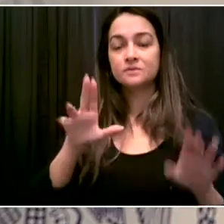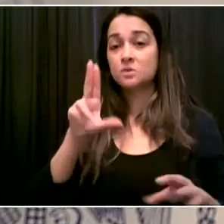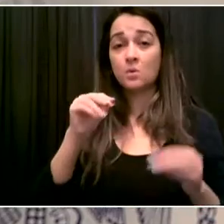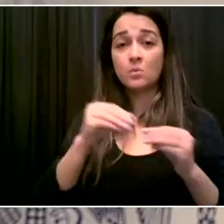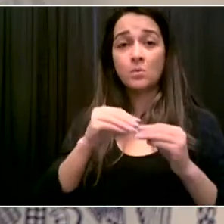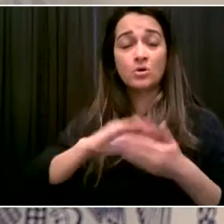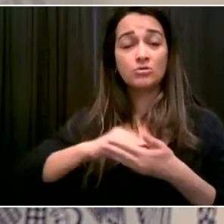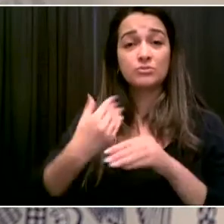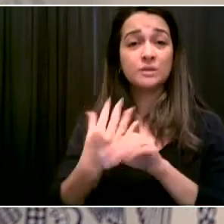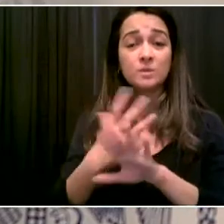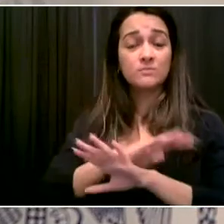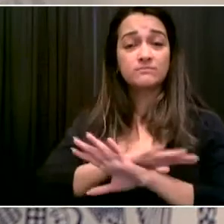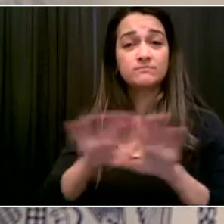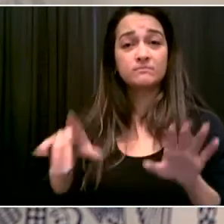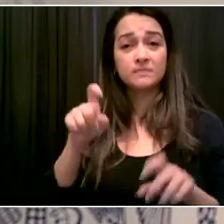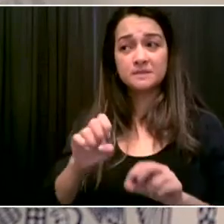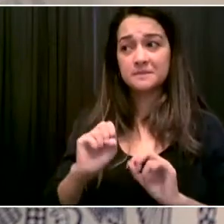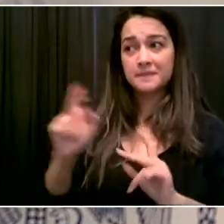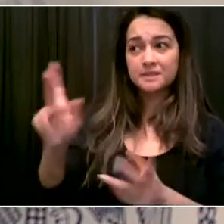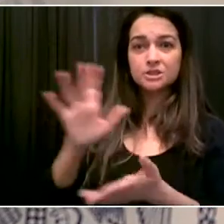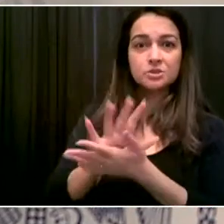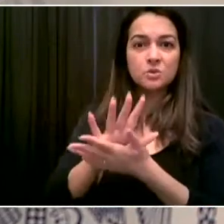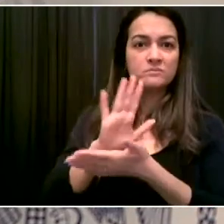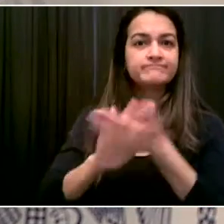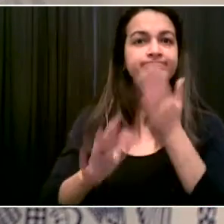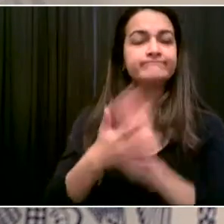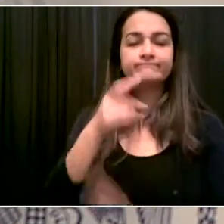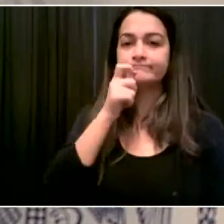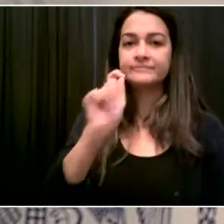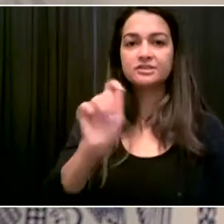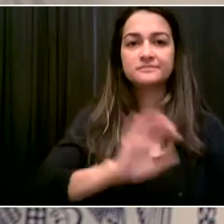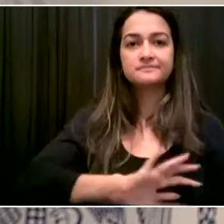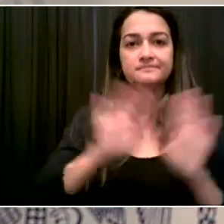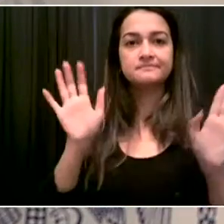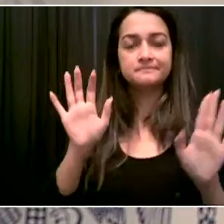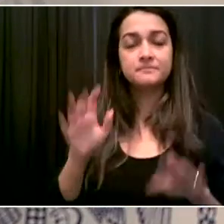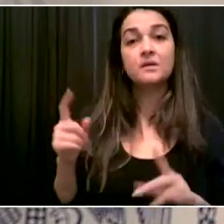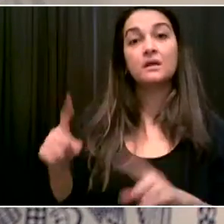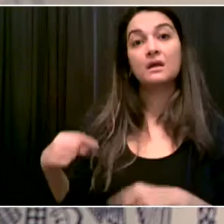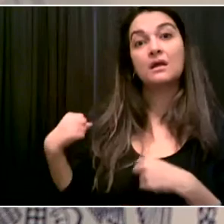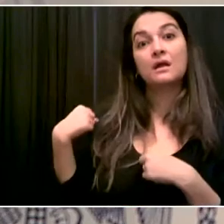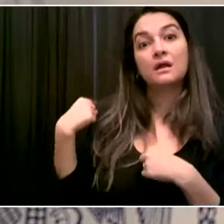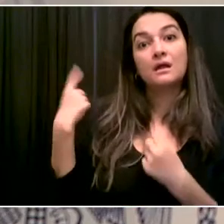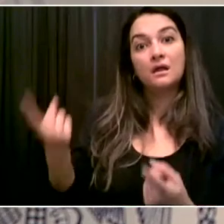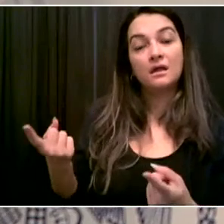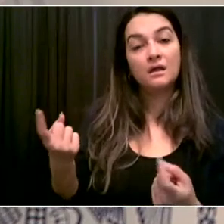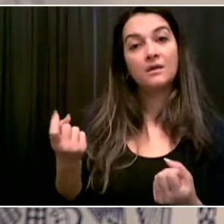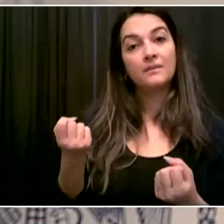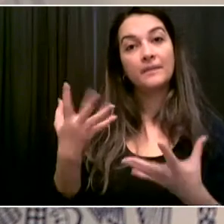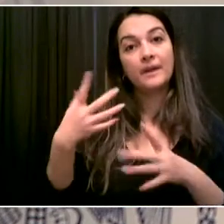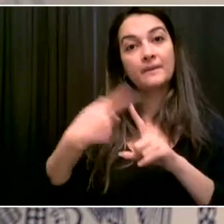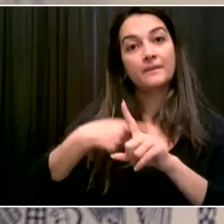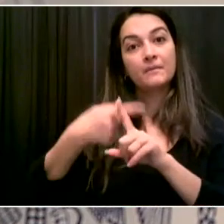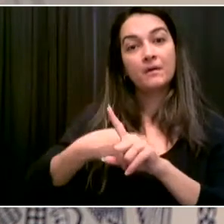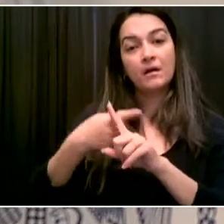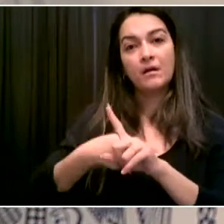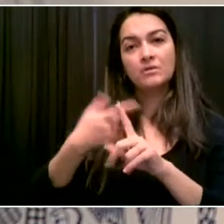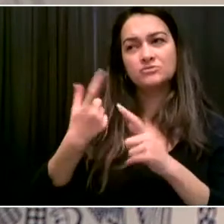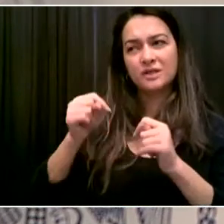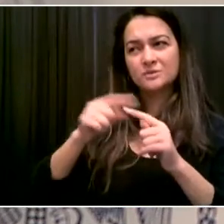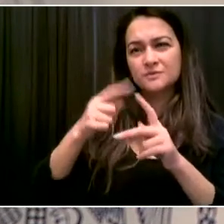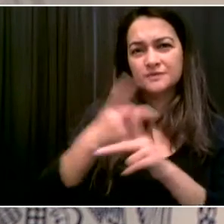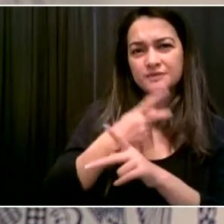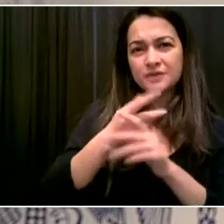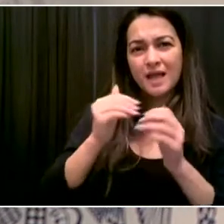had this conversation now for months about how you balance all the needs of children, including all the